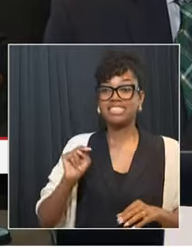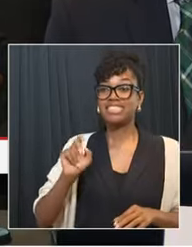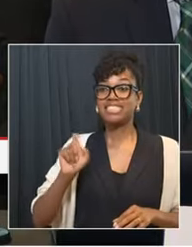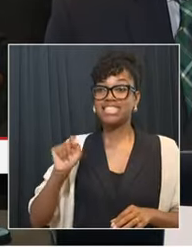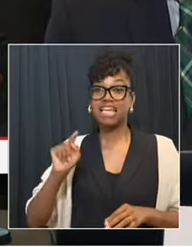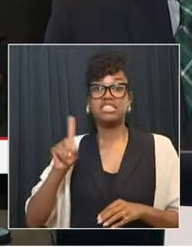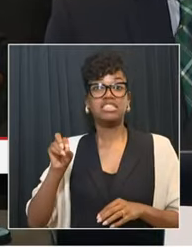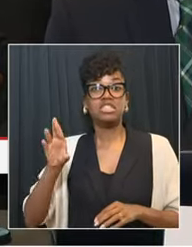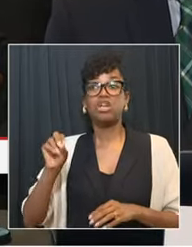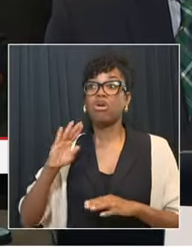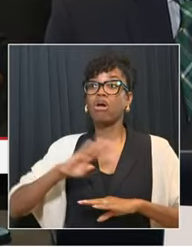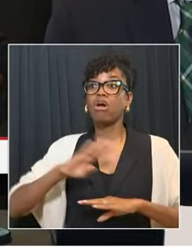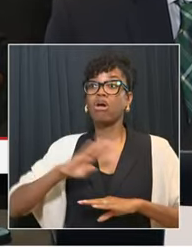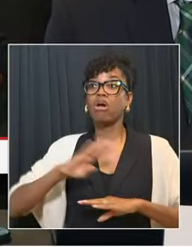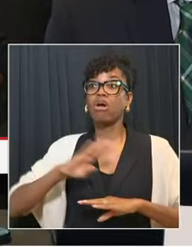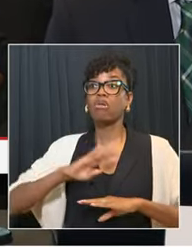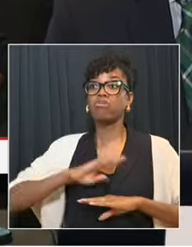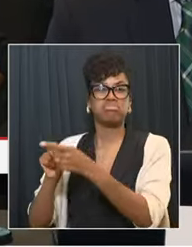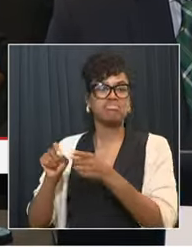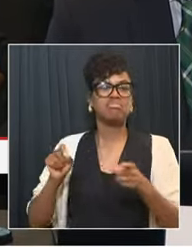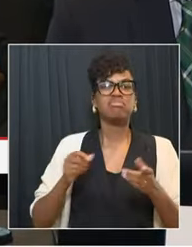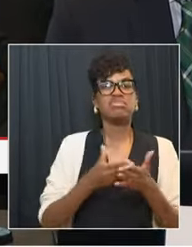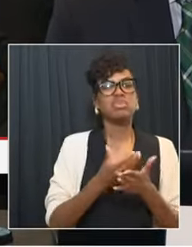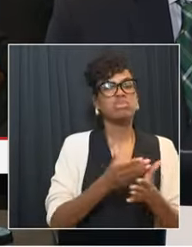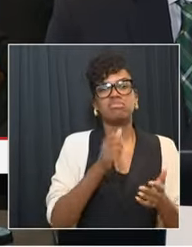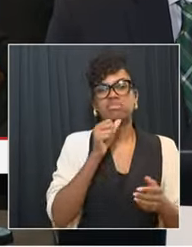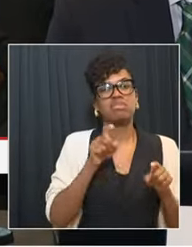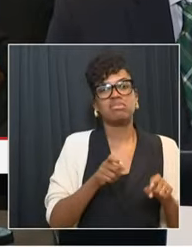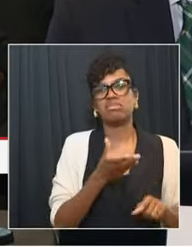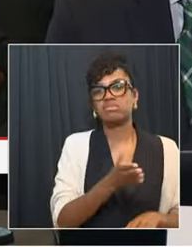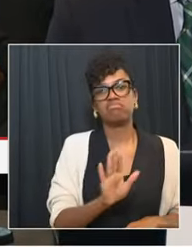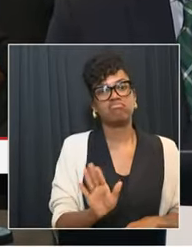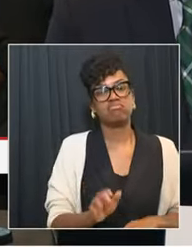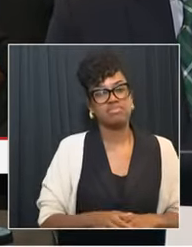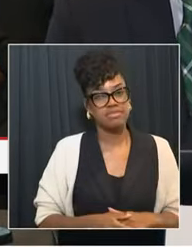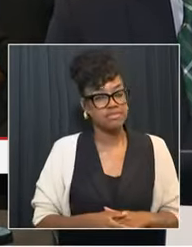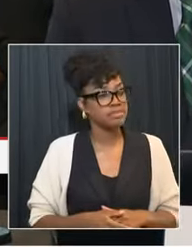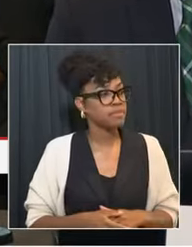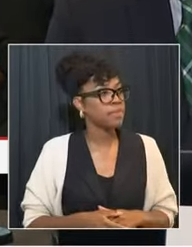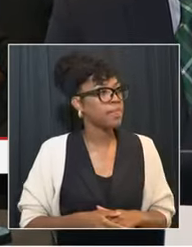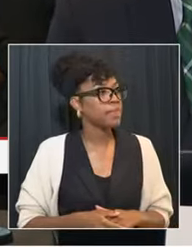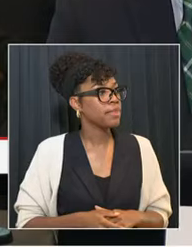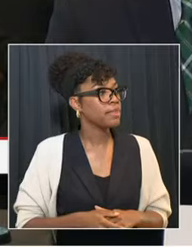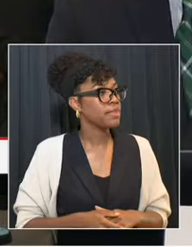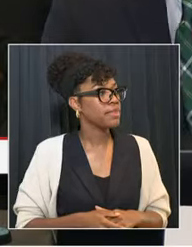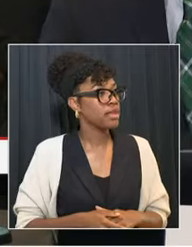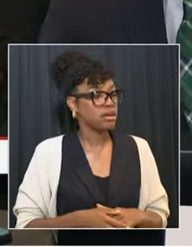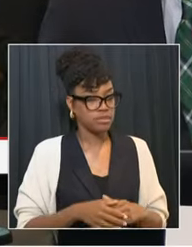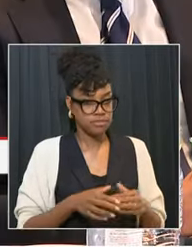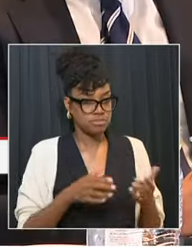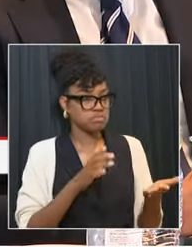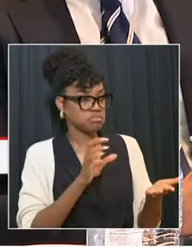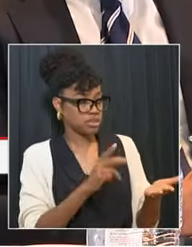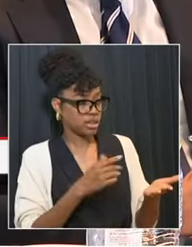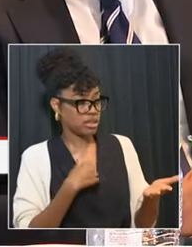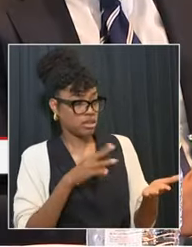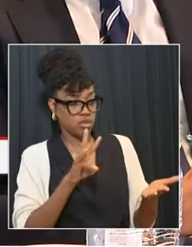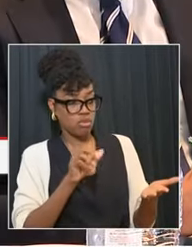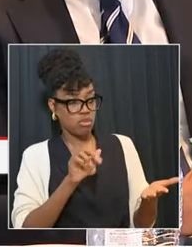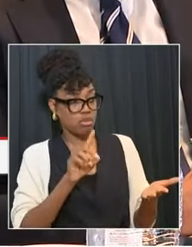lastly, the two things I wanted to mention were really grateful for the continued commitments and capital